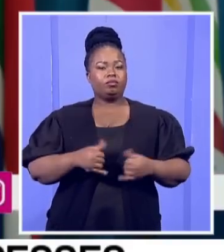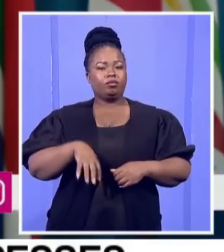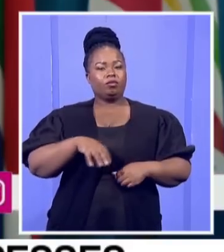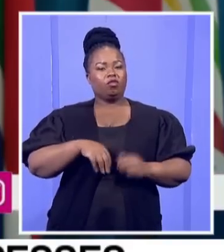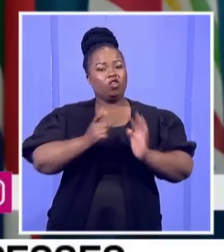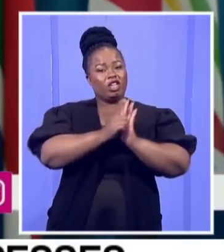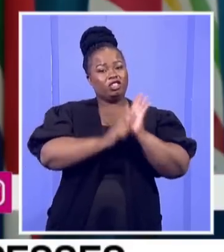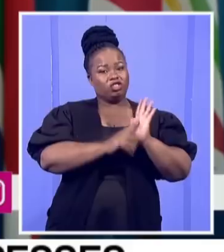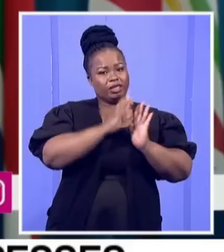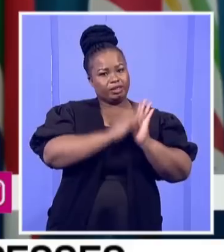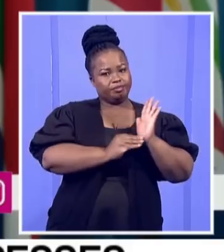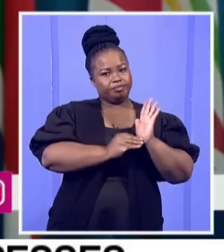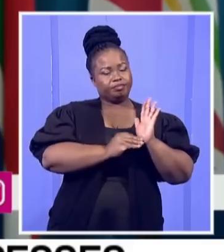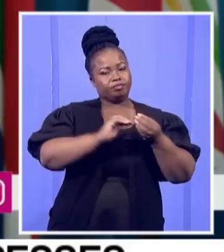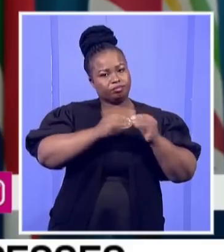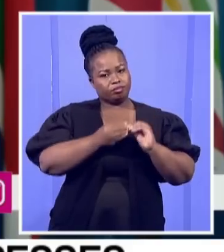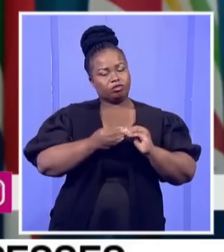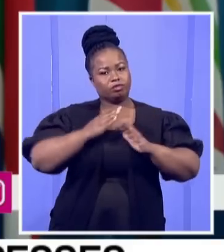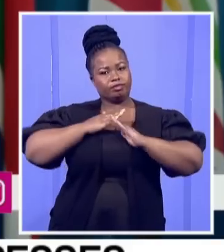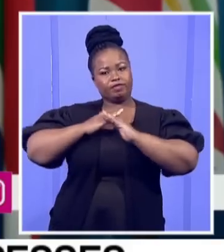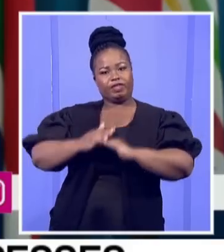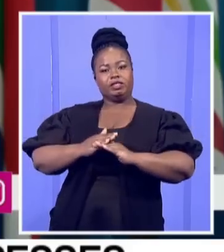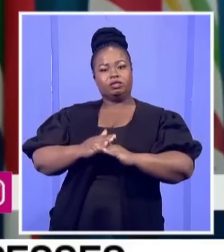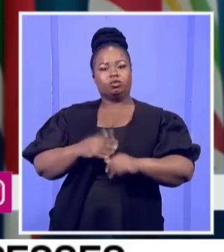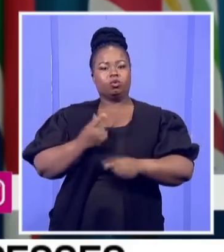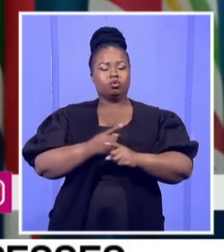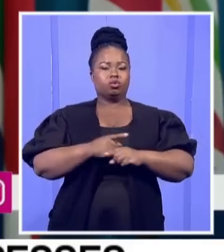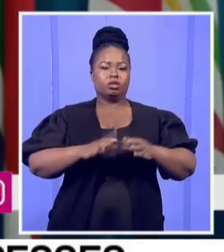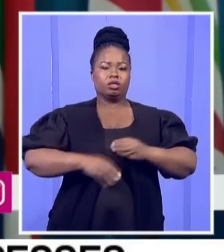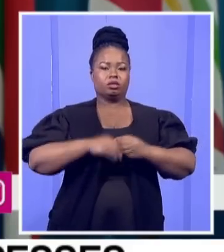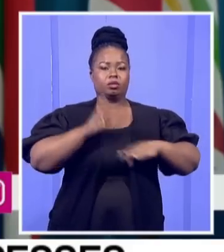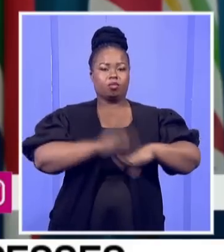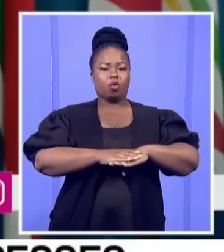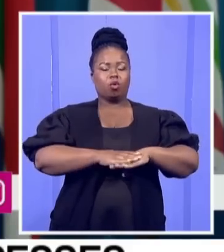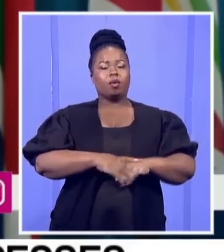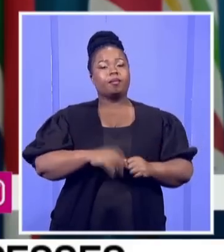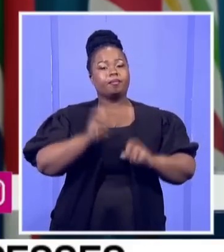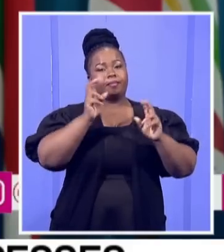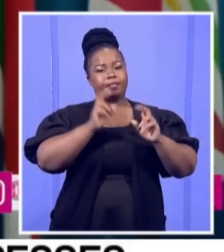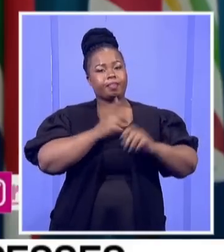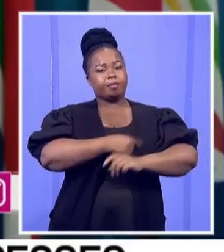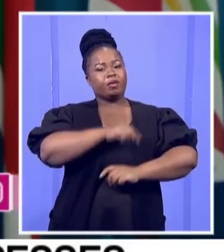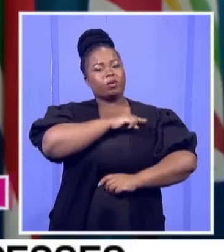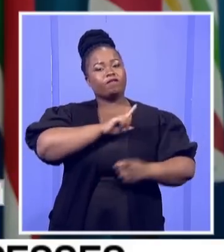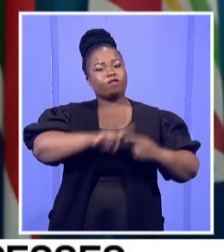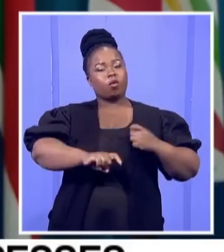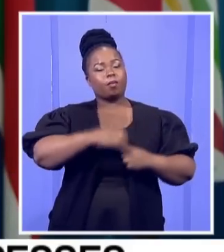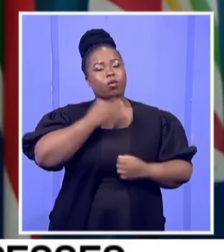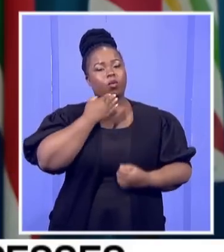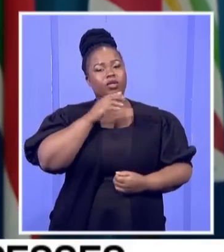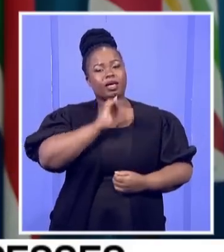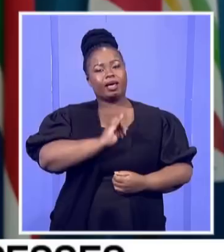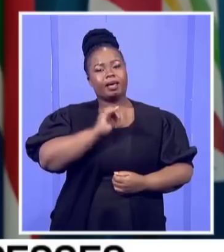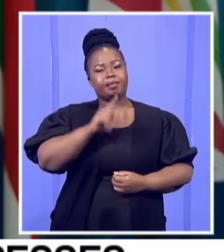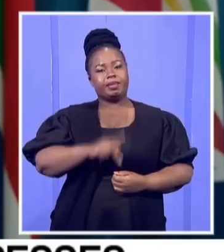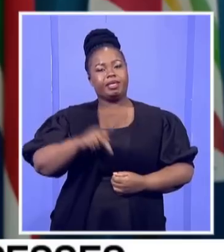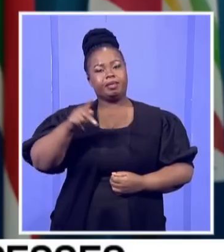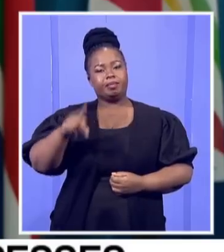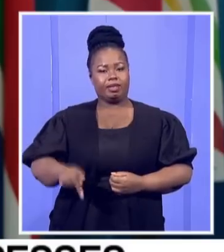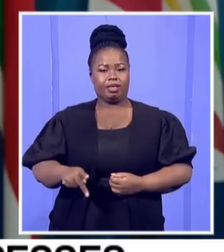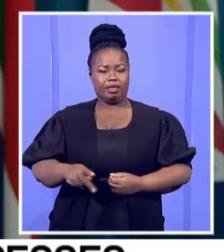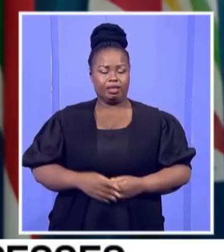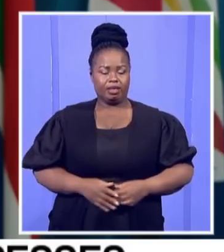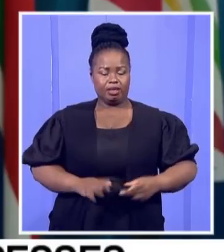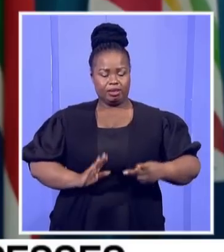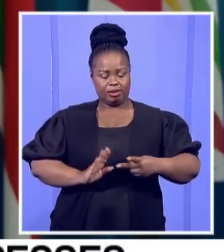legislation that prevents the acquisition of additional power from independent power producers. The second